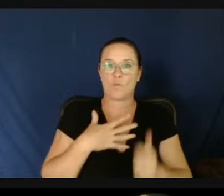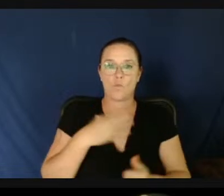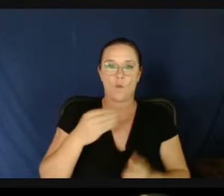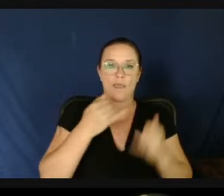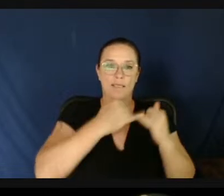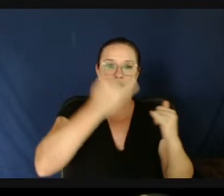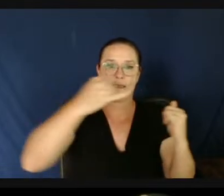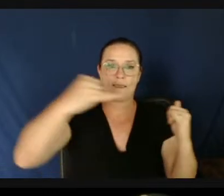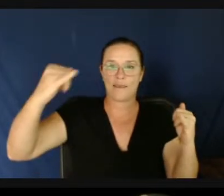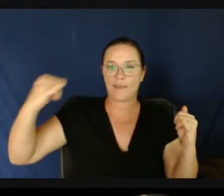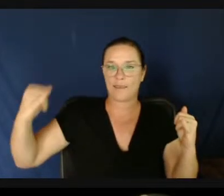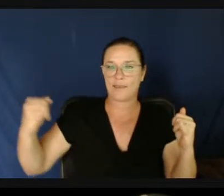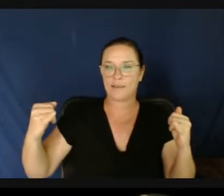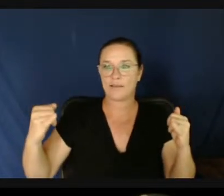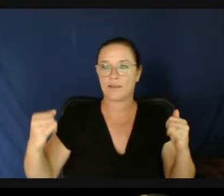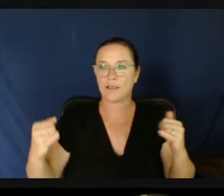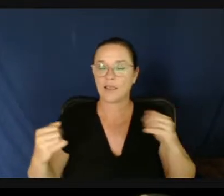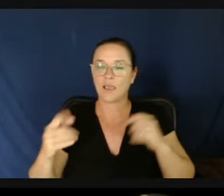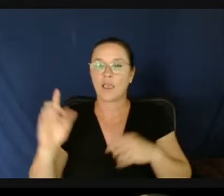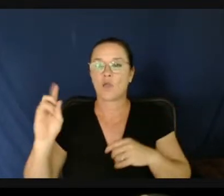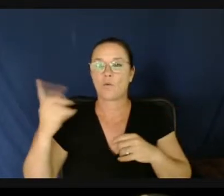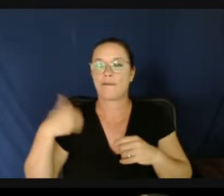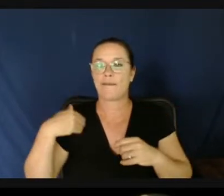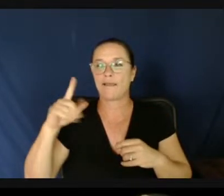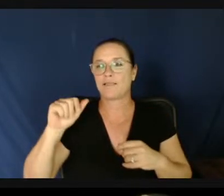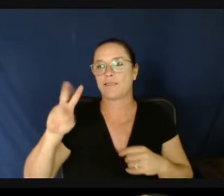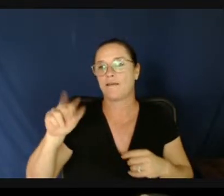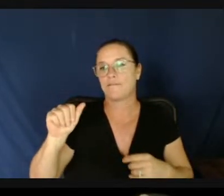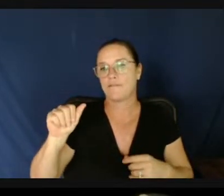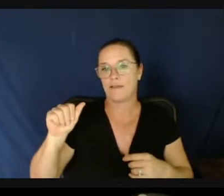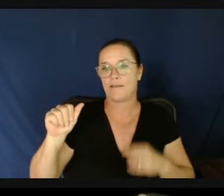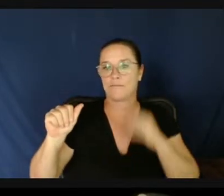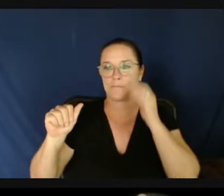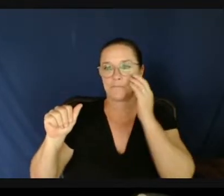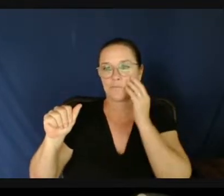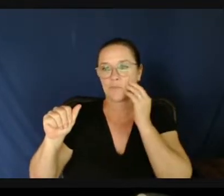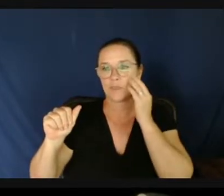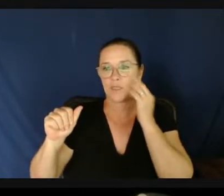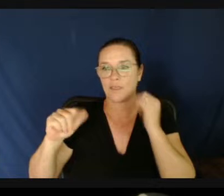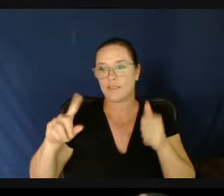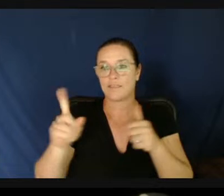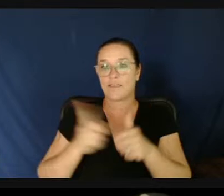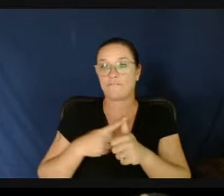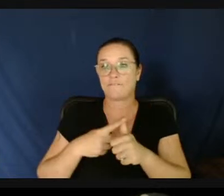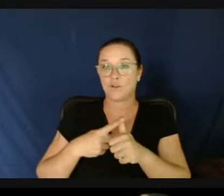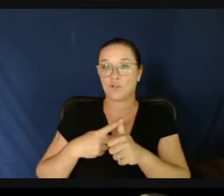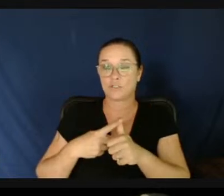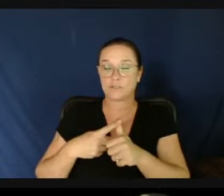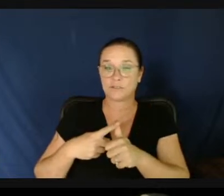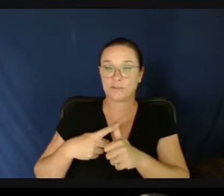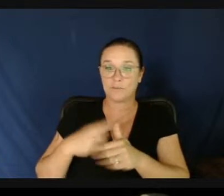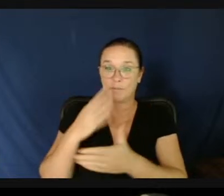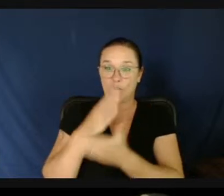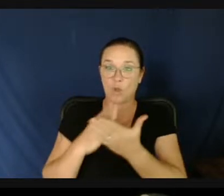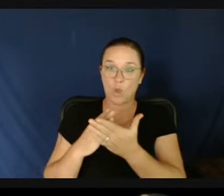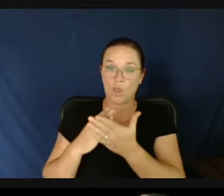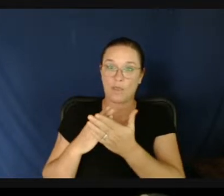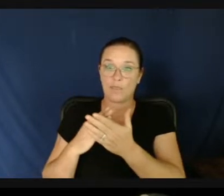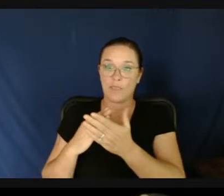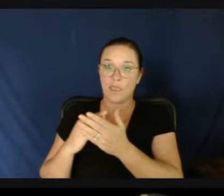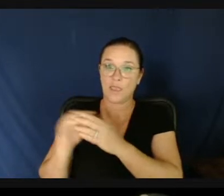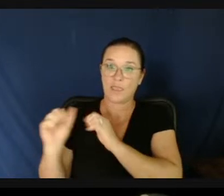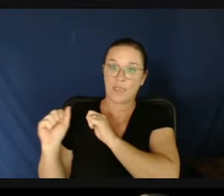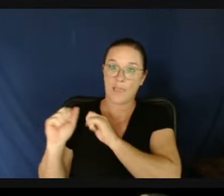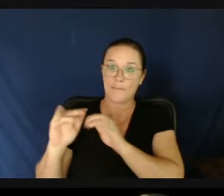And then where lava flow came in yellow. And where that first phase deposited is everything towards